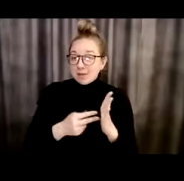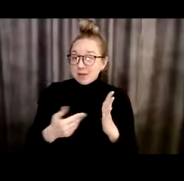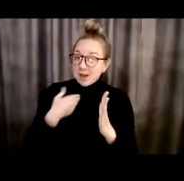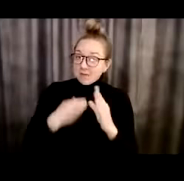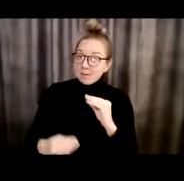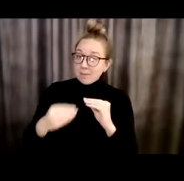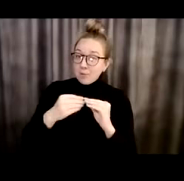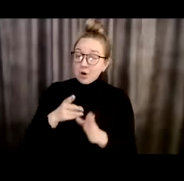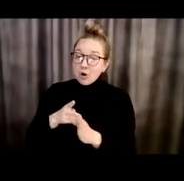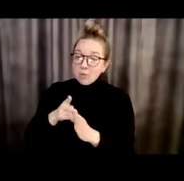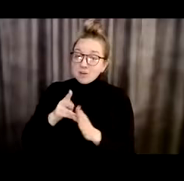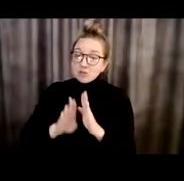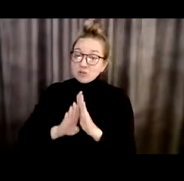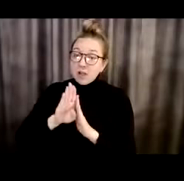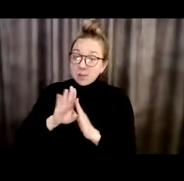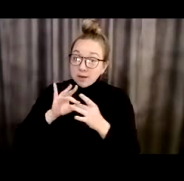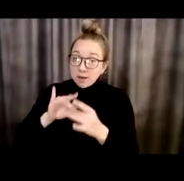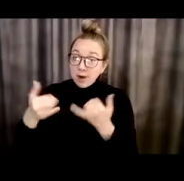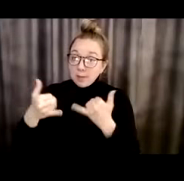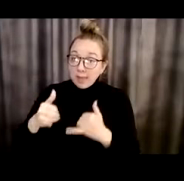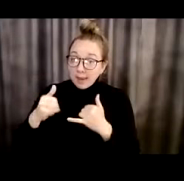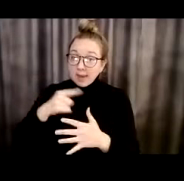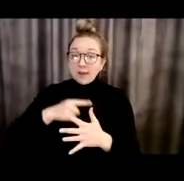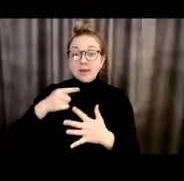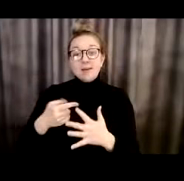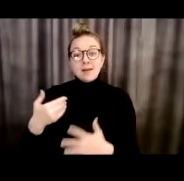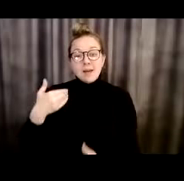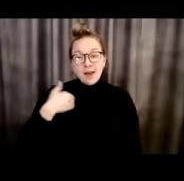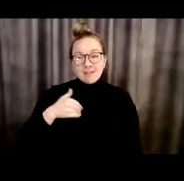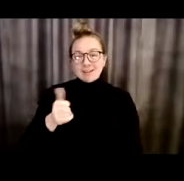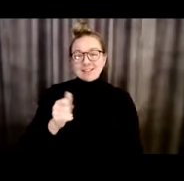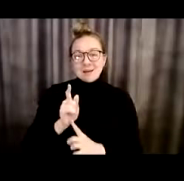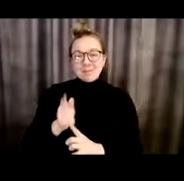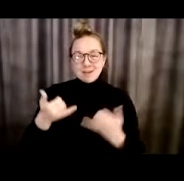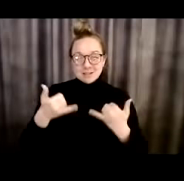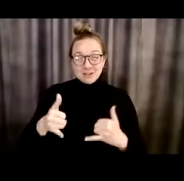on play, the idea of suggesting 10 minutes of playful learning within